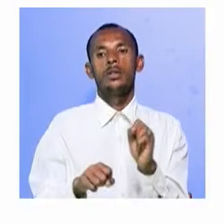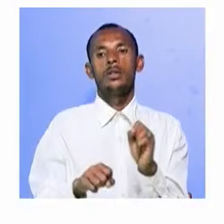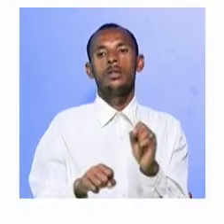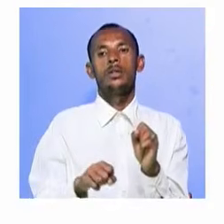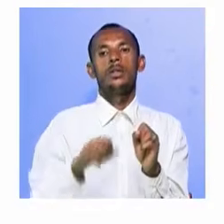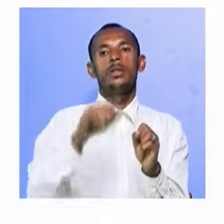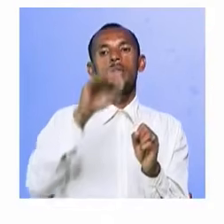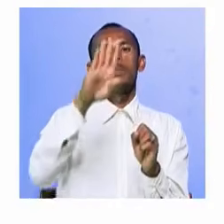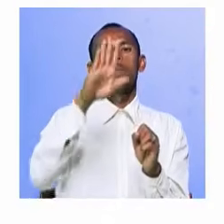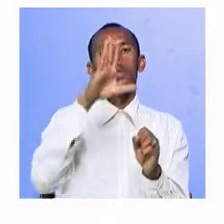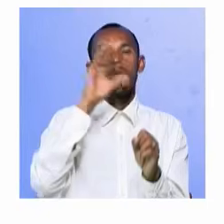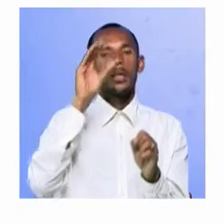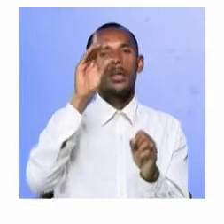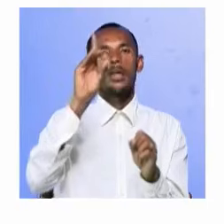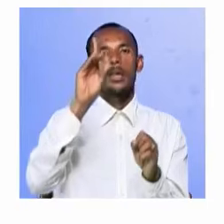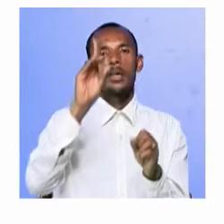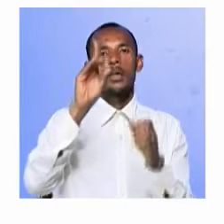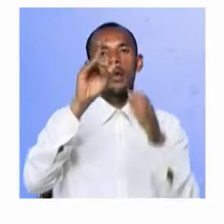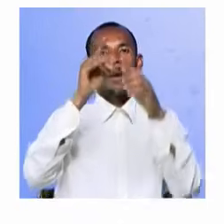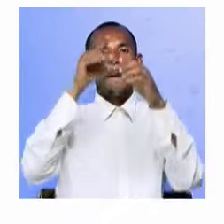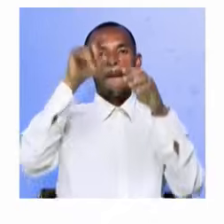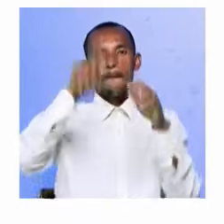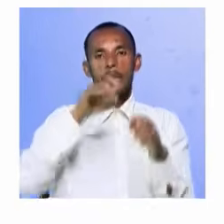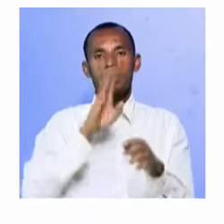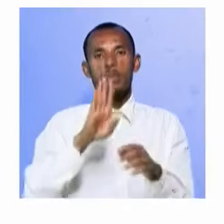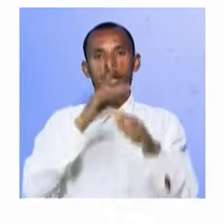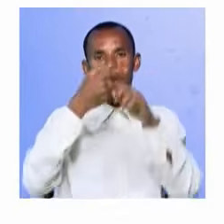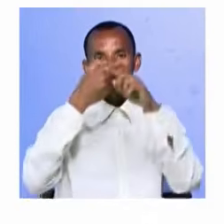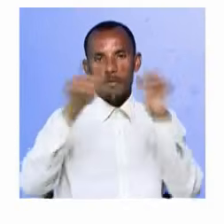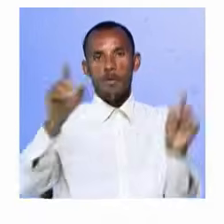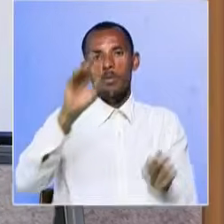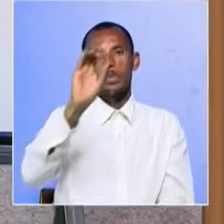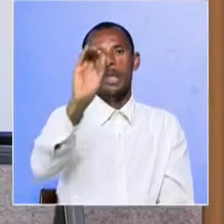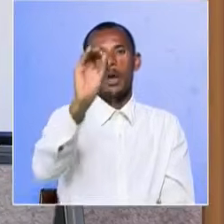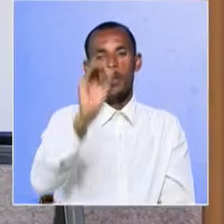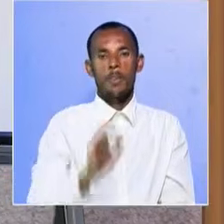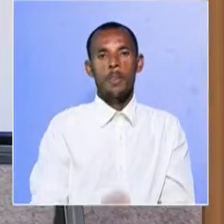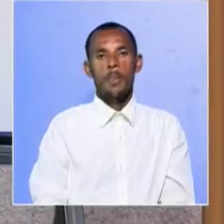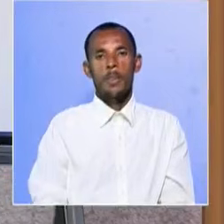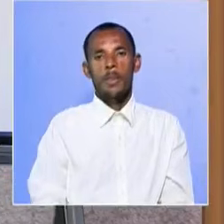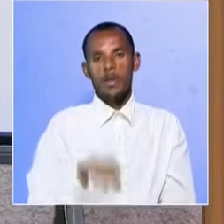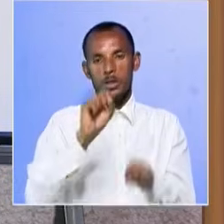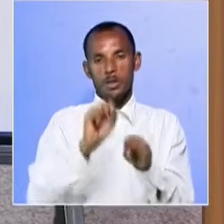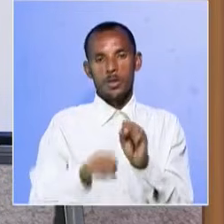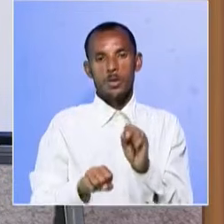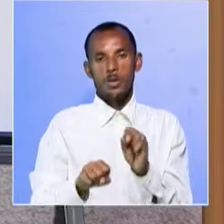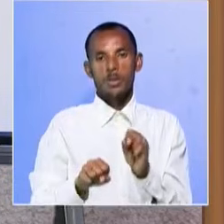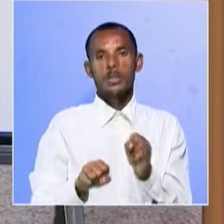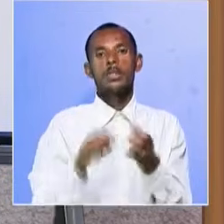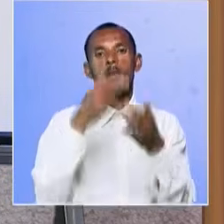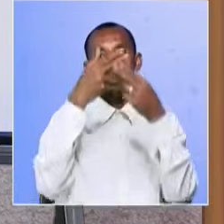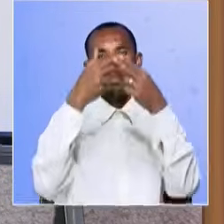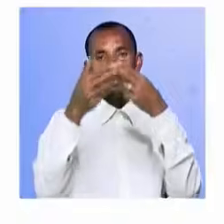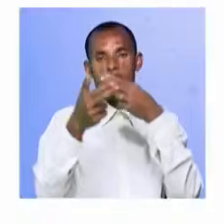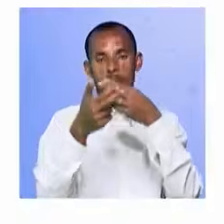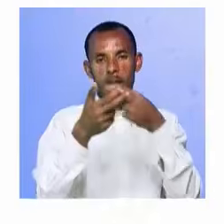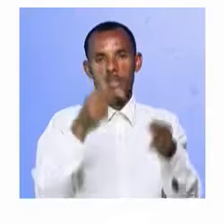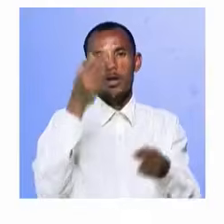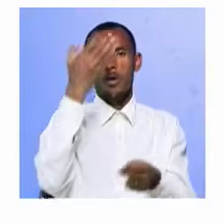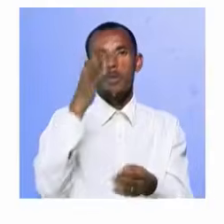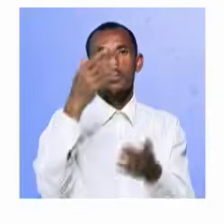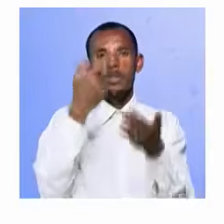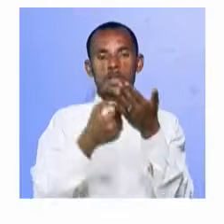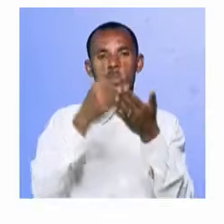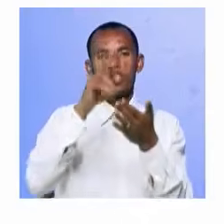B and D must be a number different from 0. So the multiplication of these